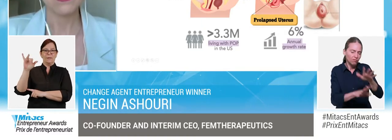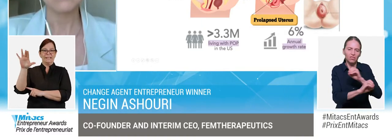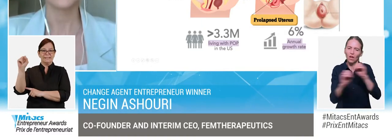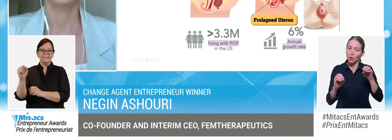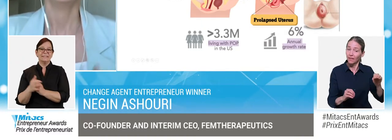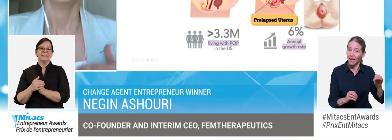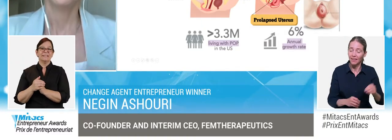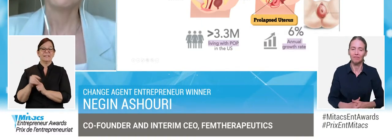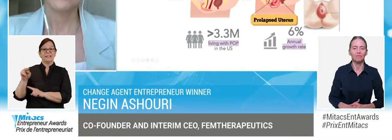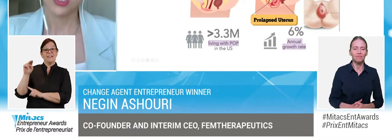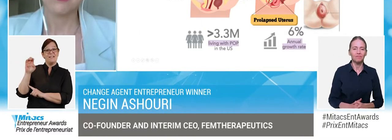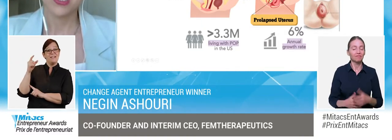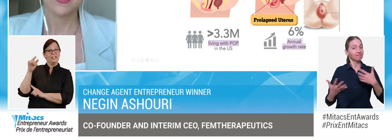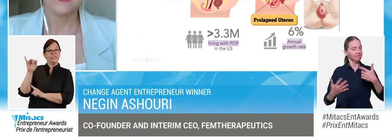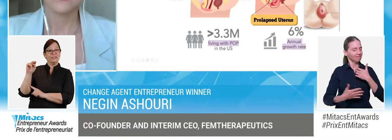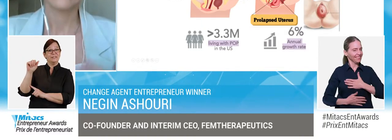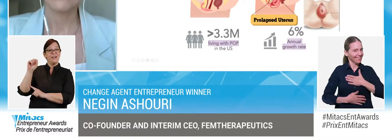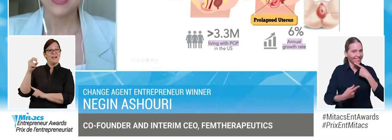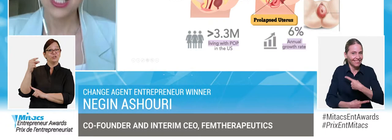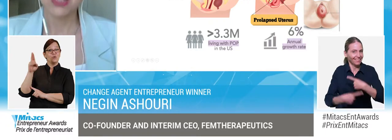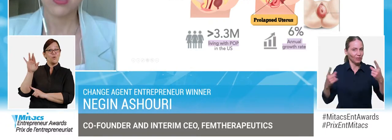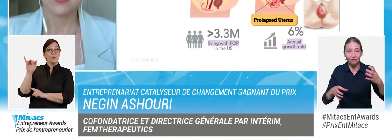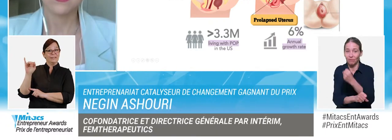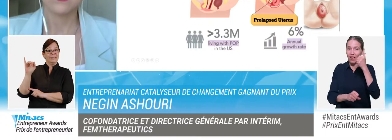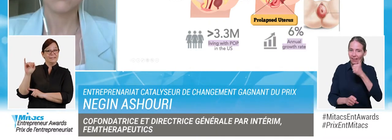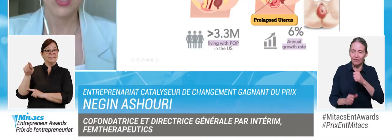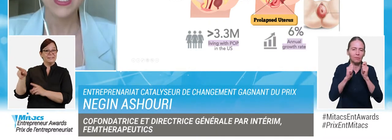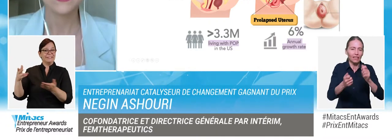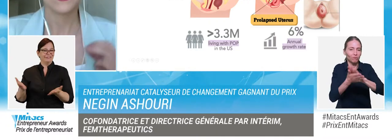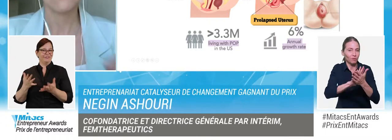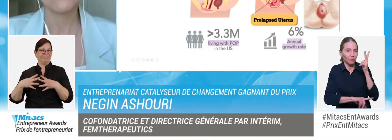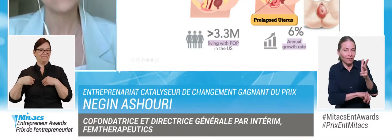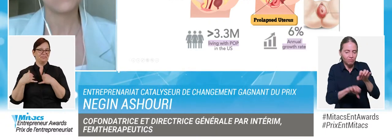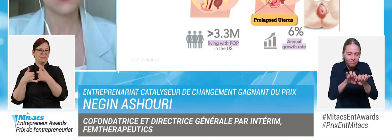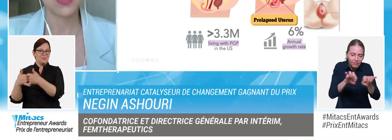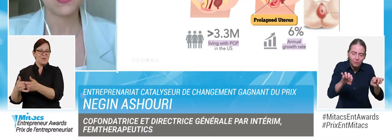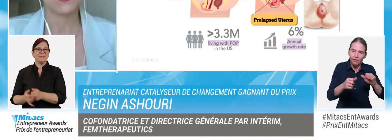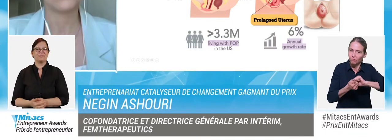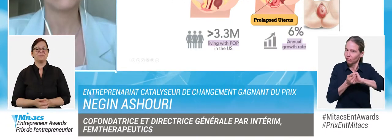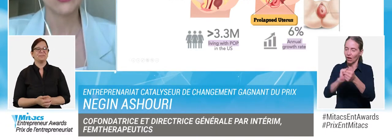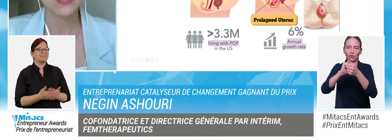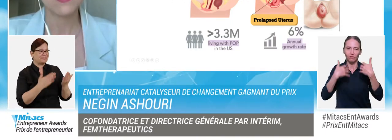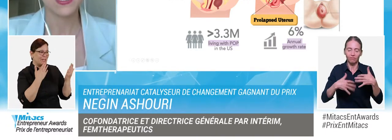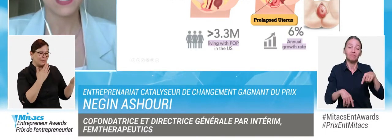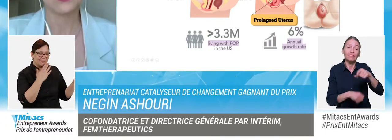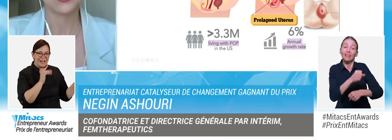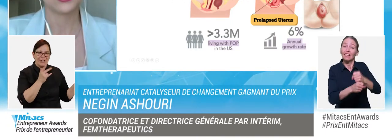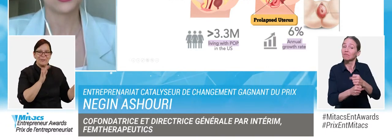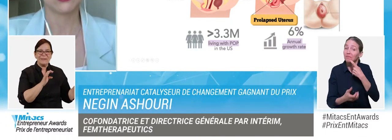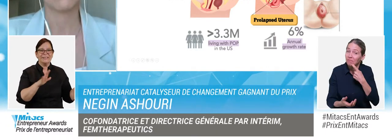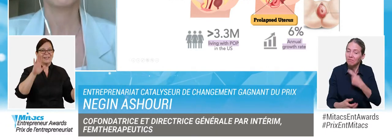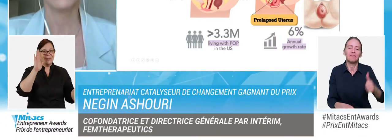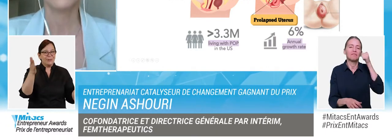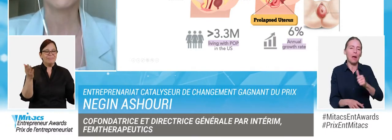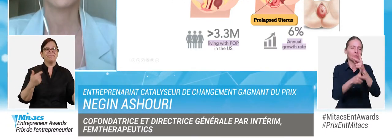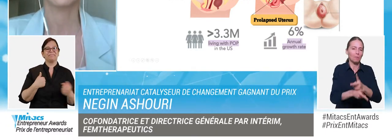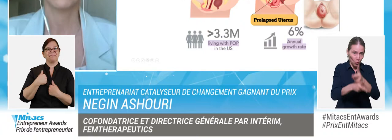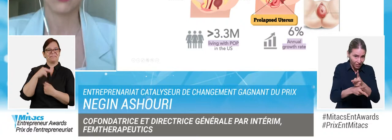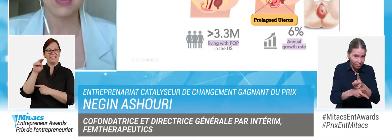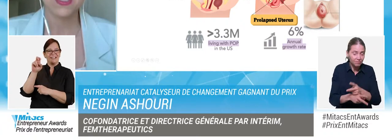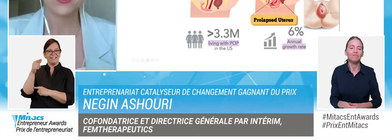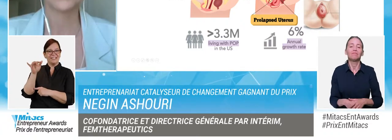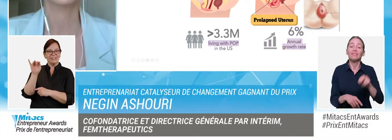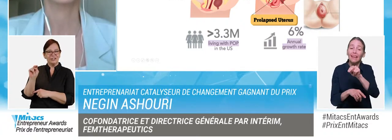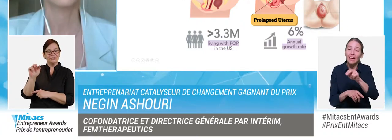doing? Due to childbirth and normal aging process, one in every 10 women around the world will have a condition called pelvic